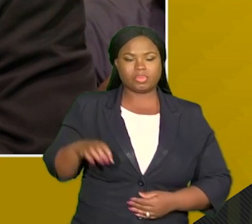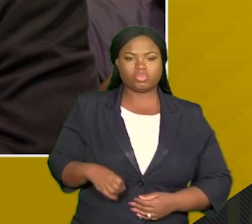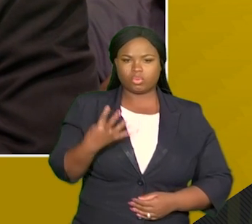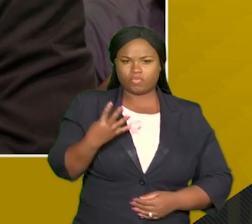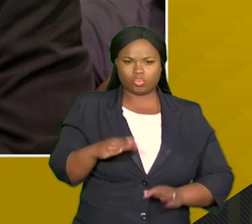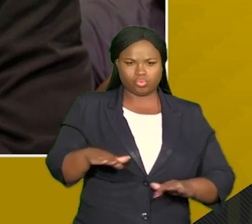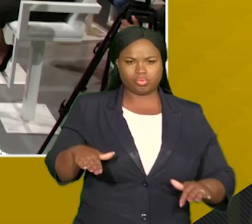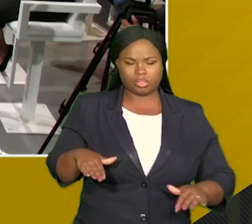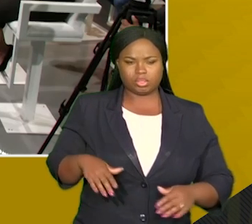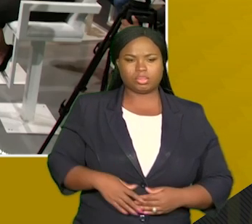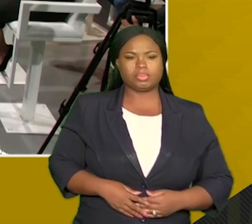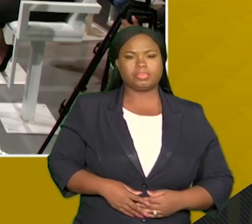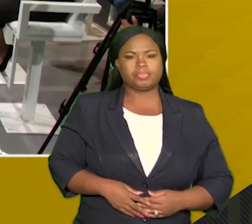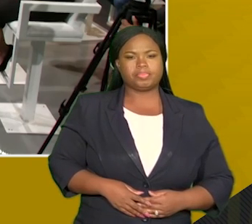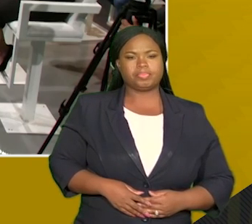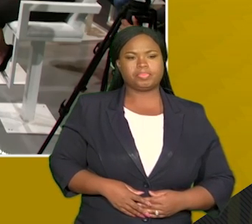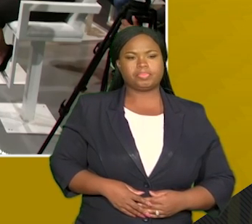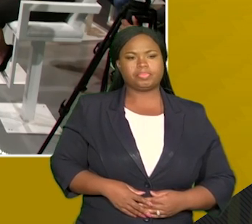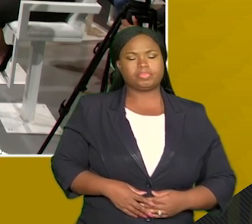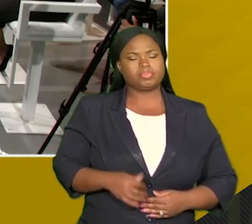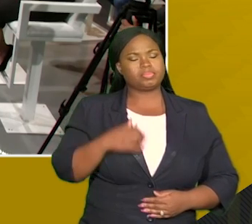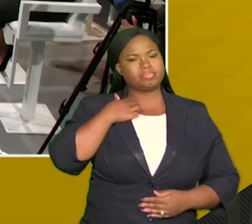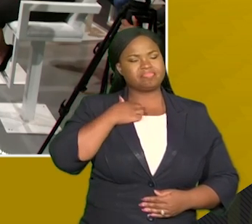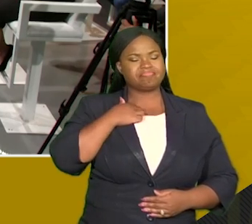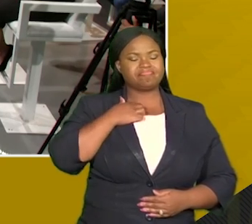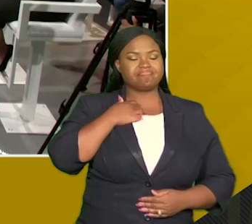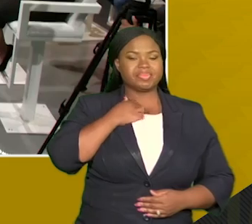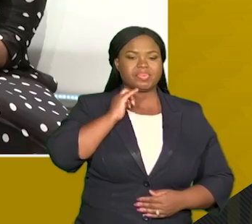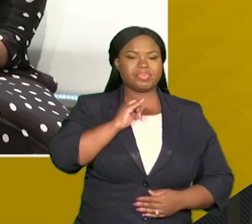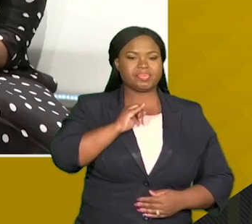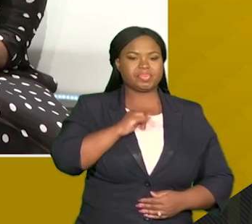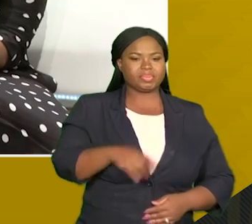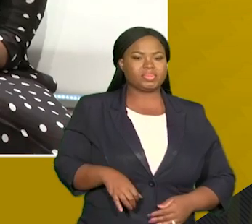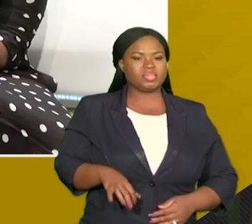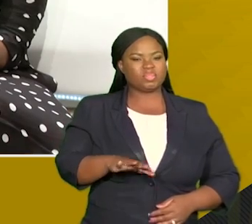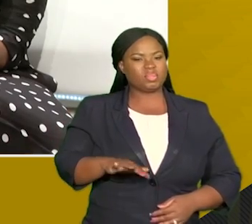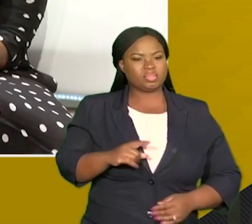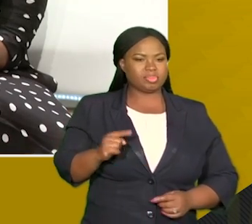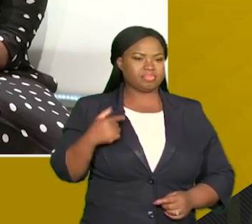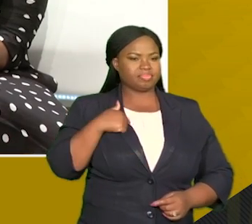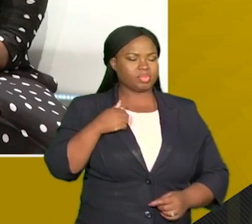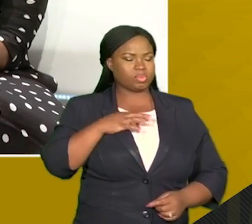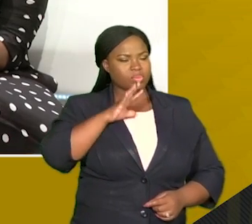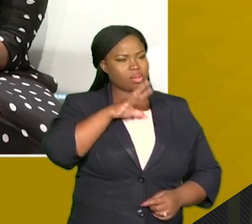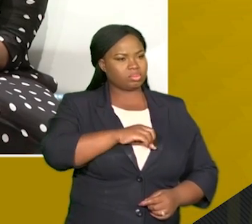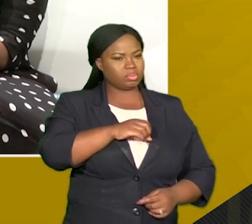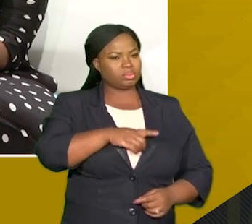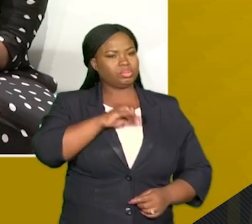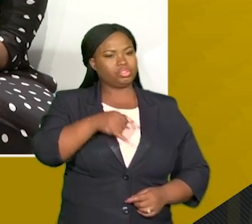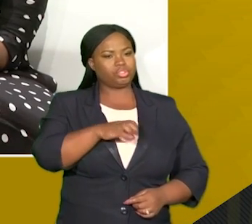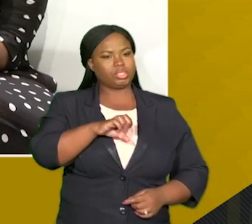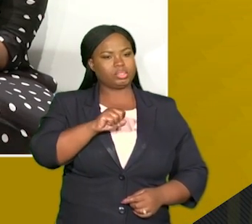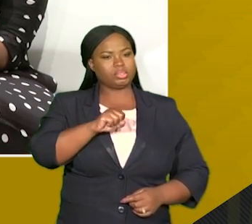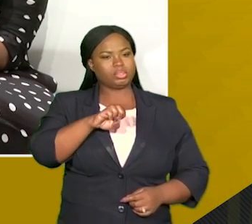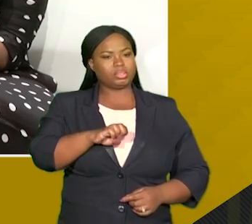There are four children amongst the five officers. It is a very sad situation when you look at it. But I want to come in to you, Jesse